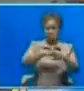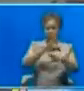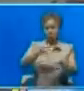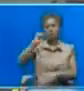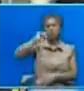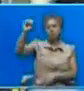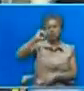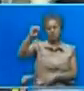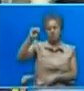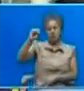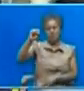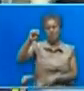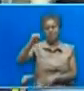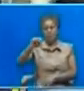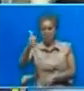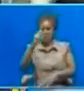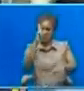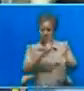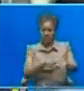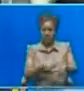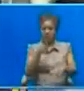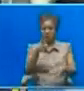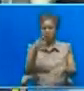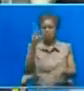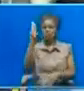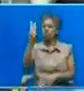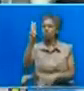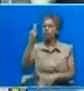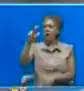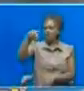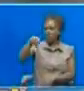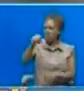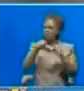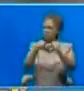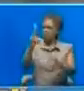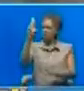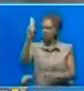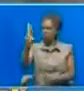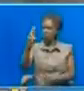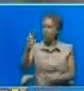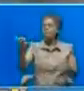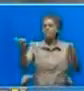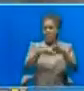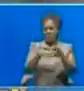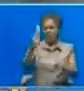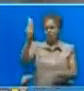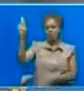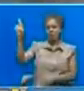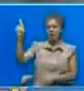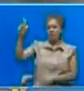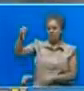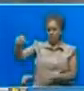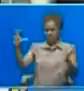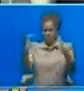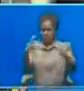discourse to this nation. At some point you were a member of URP. I don't know if you are still. I'm still a member of URP. That is my